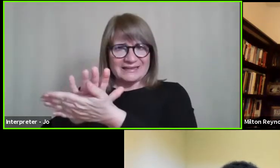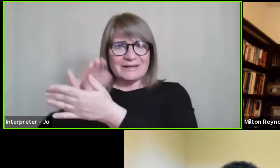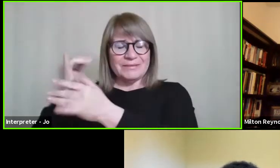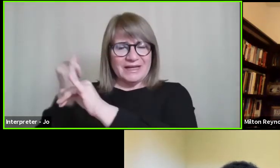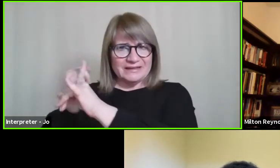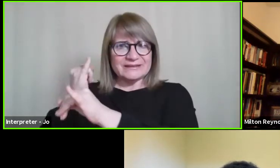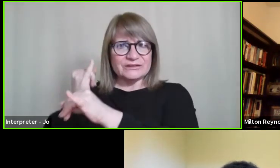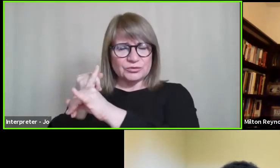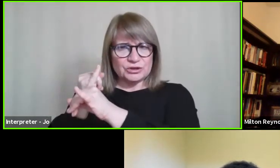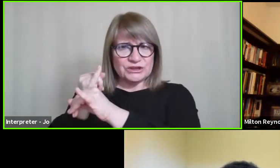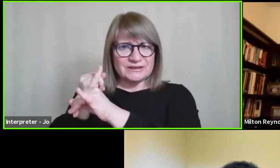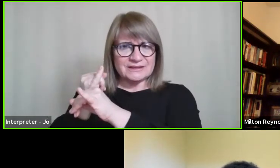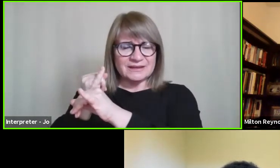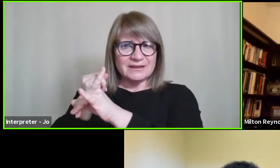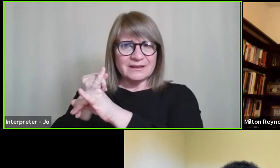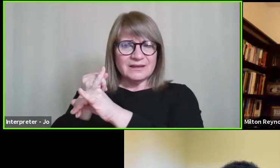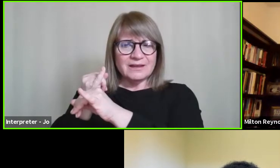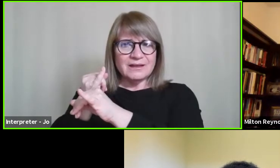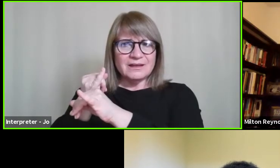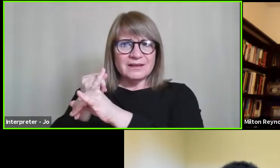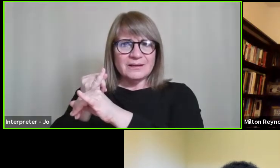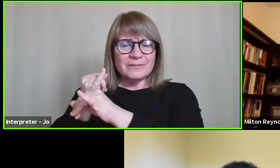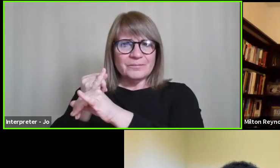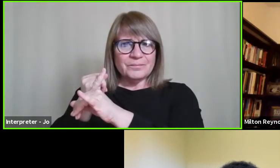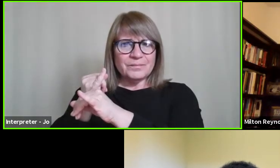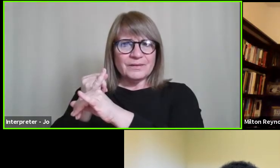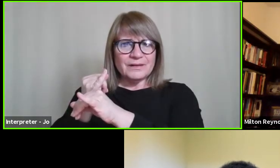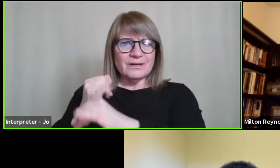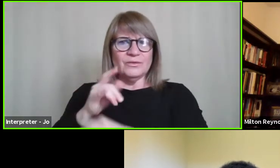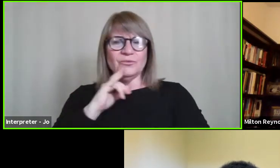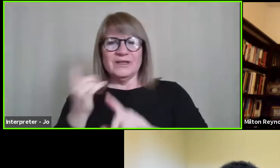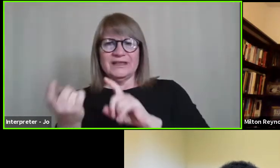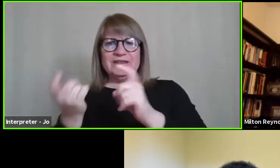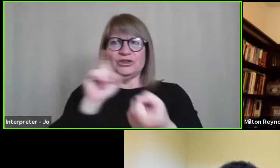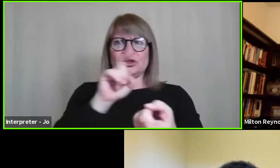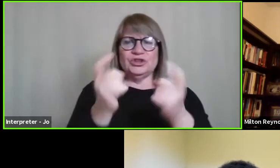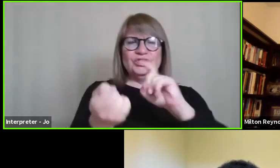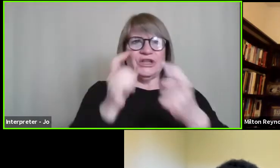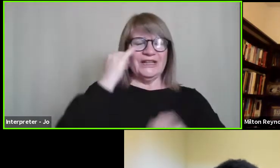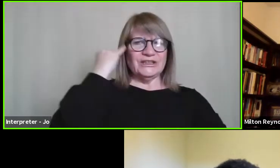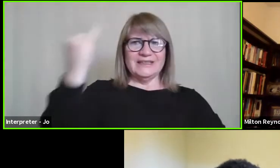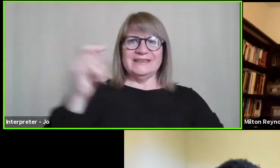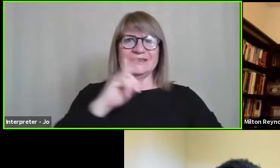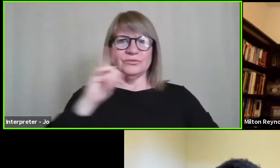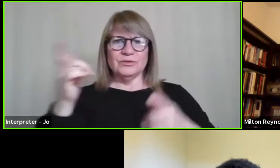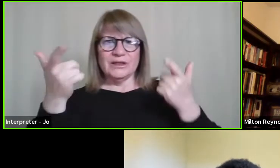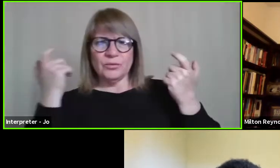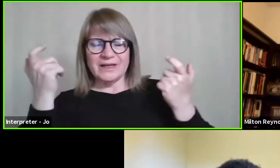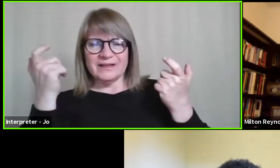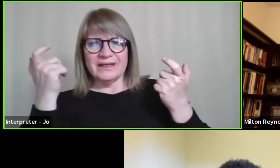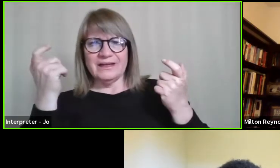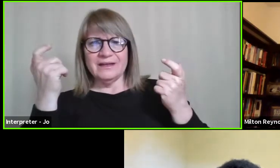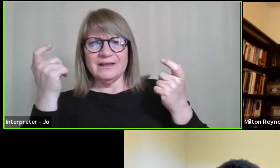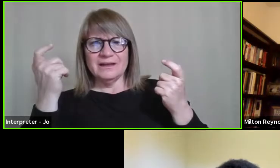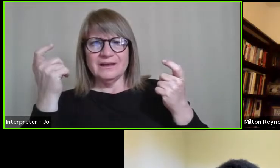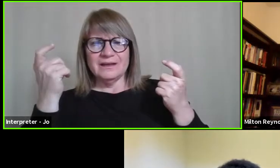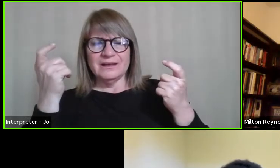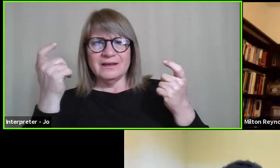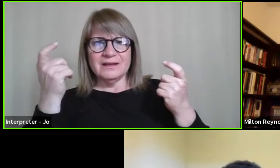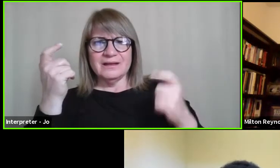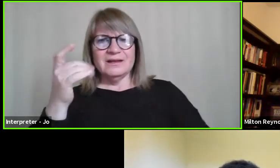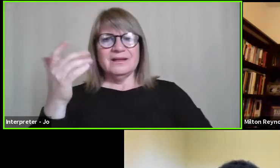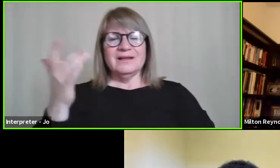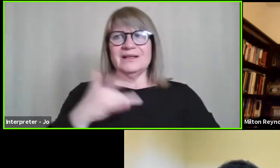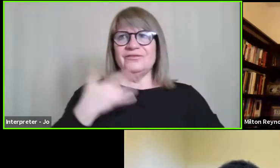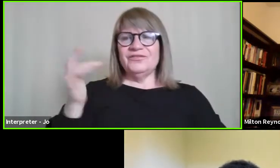nation would sort of change course so rapidly particularly ideas have such utility um just doesn't just seem to